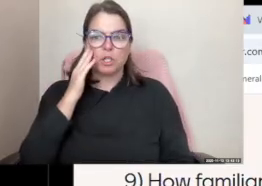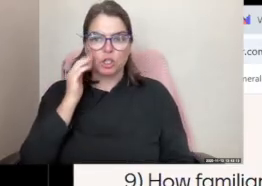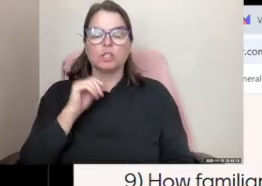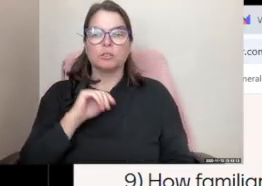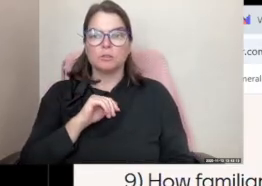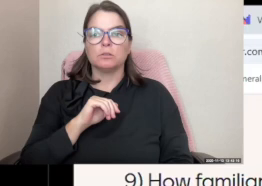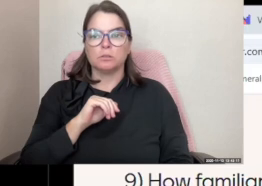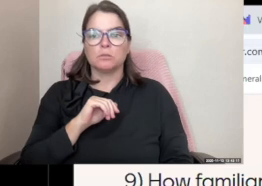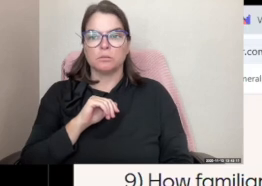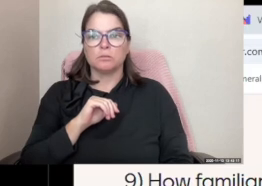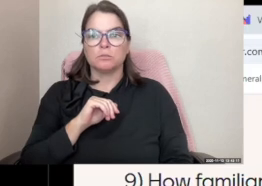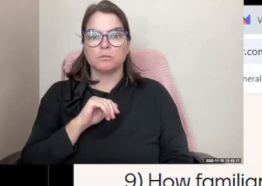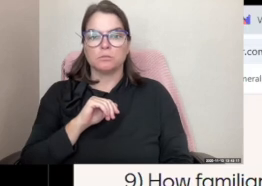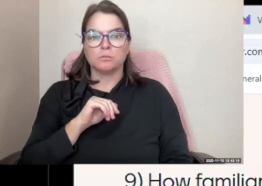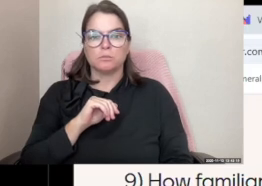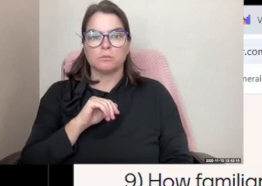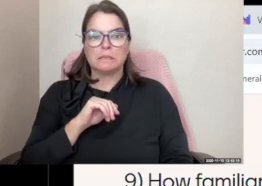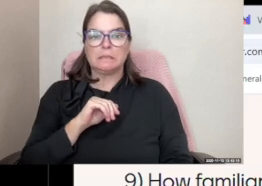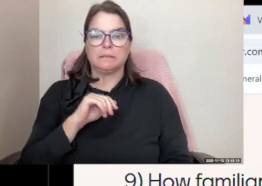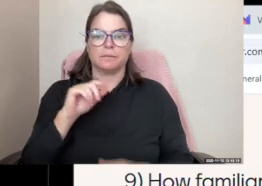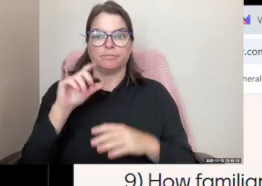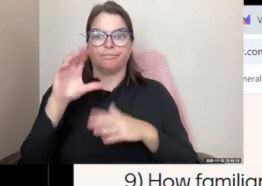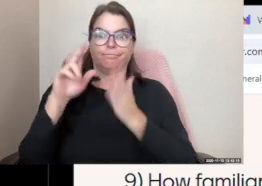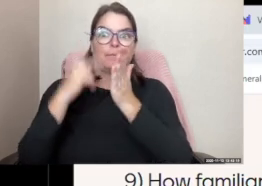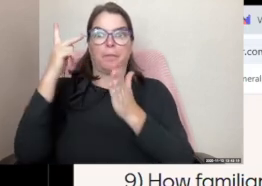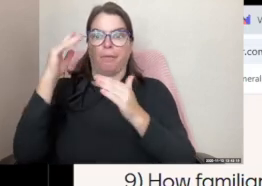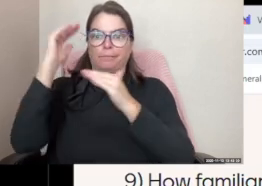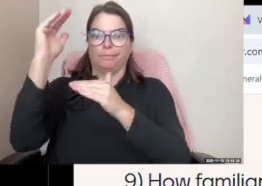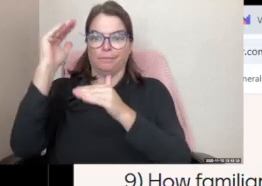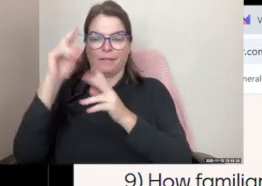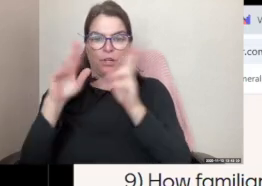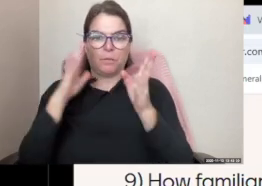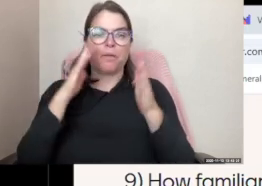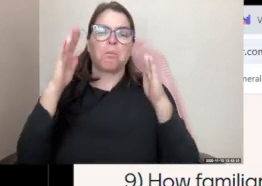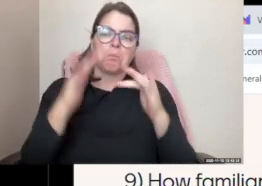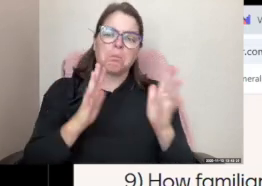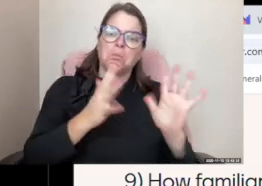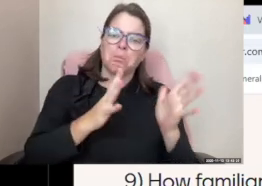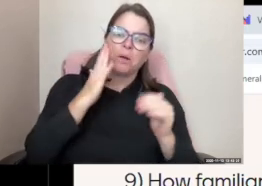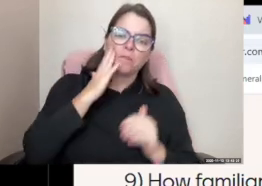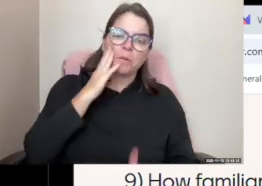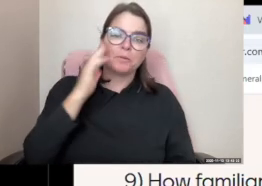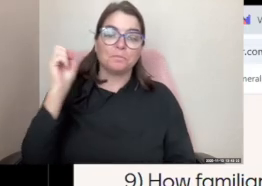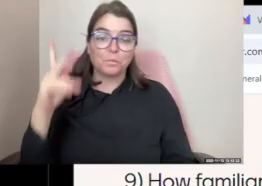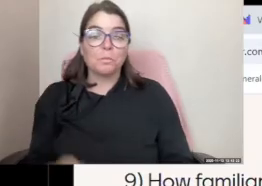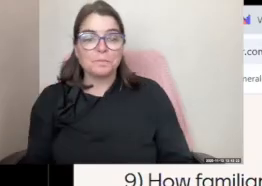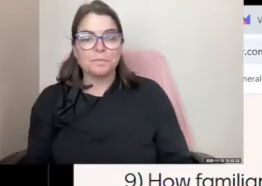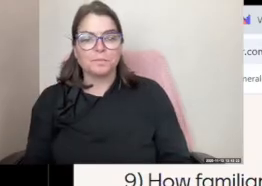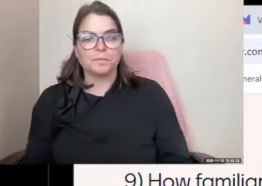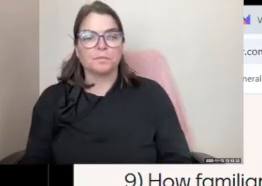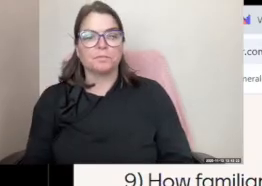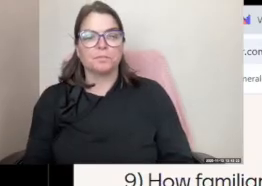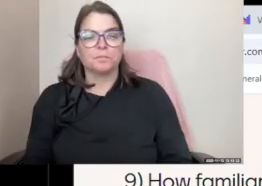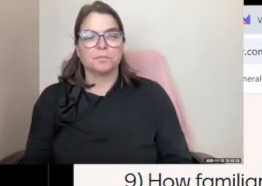Okay, looks like we got just about over a third right now. Let's see. So very familiar,